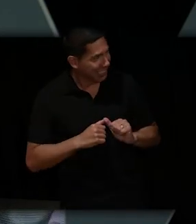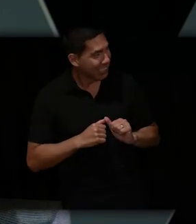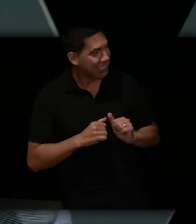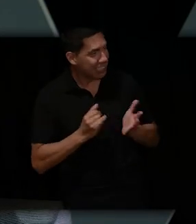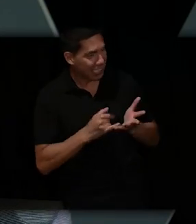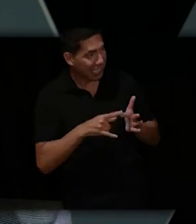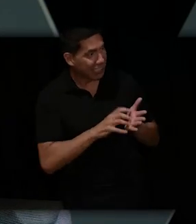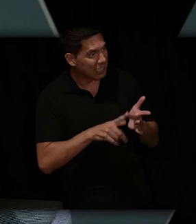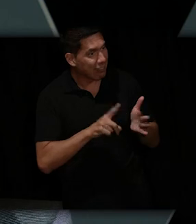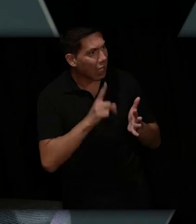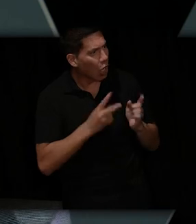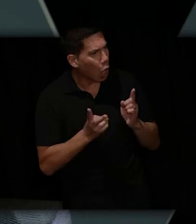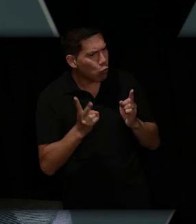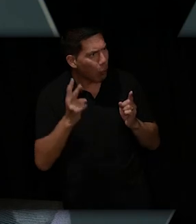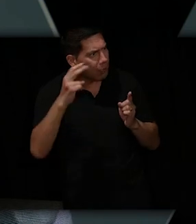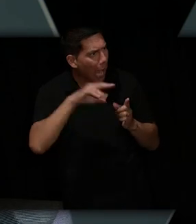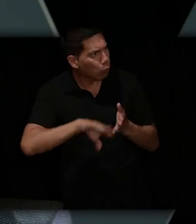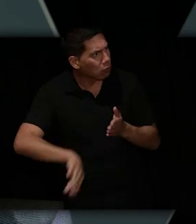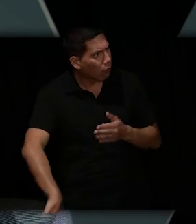photo when she put it up on Facebook.